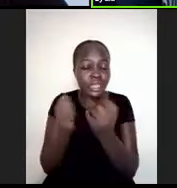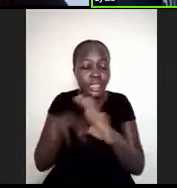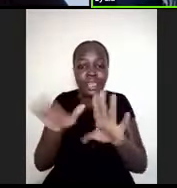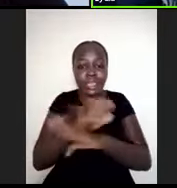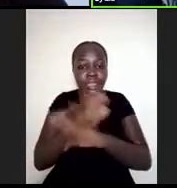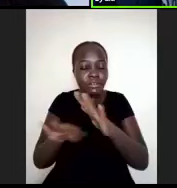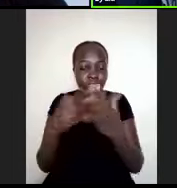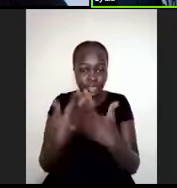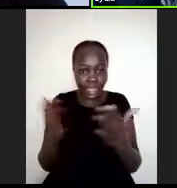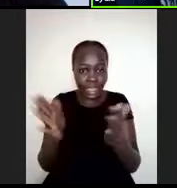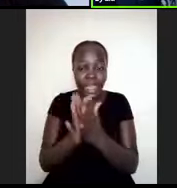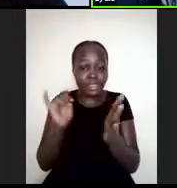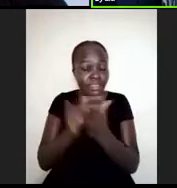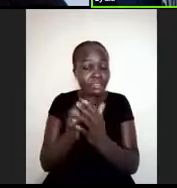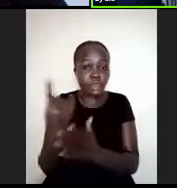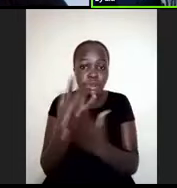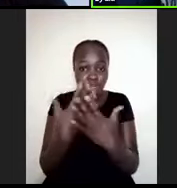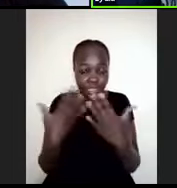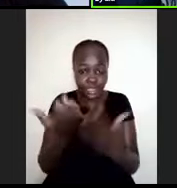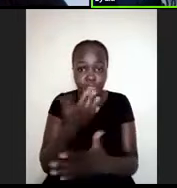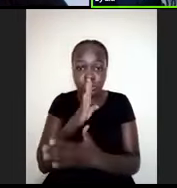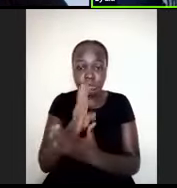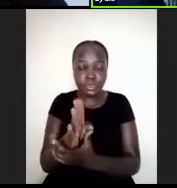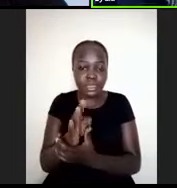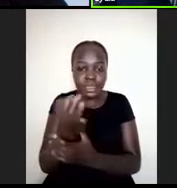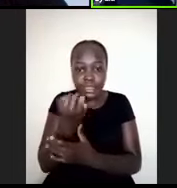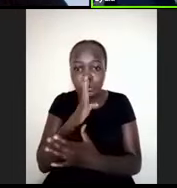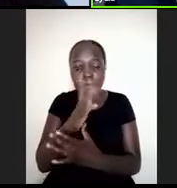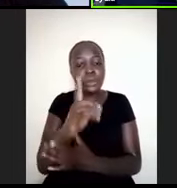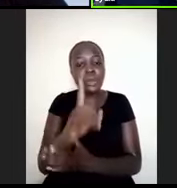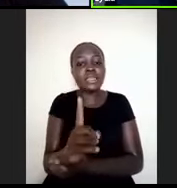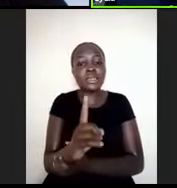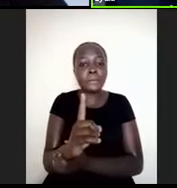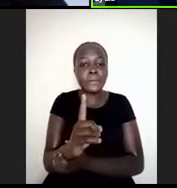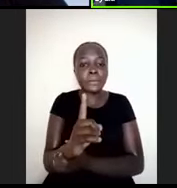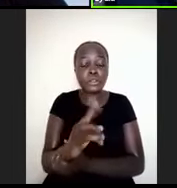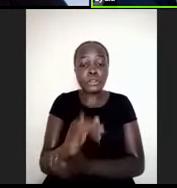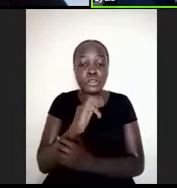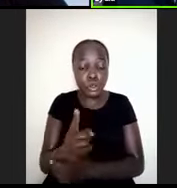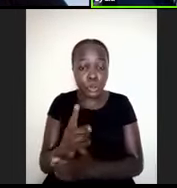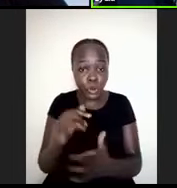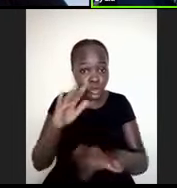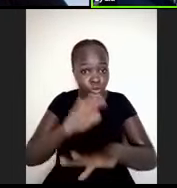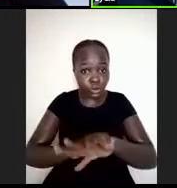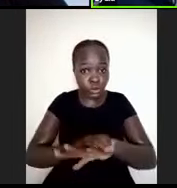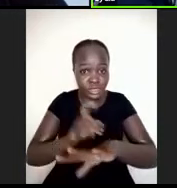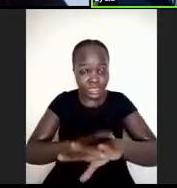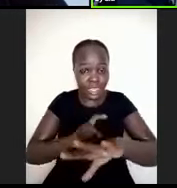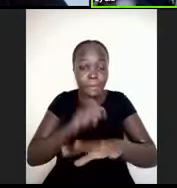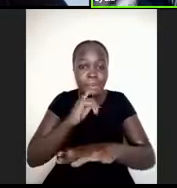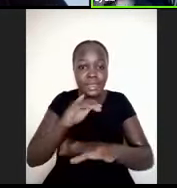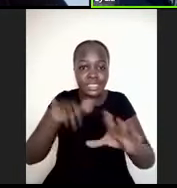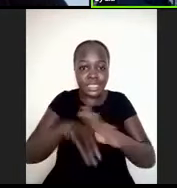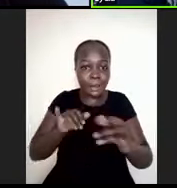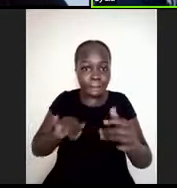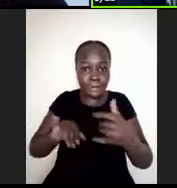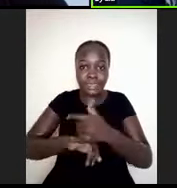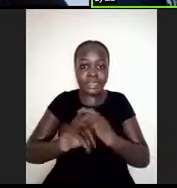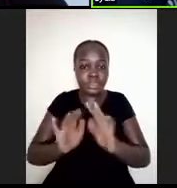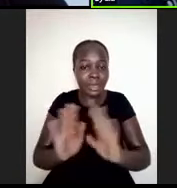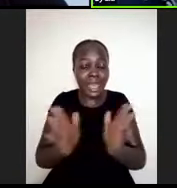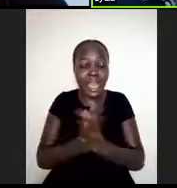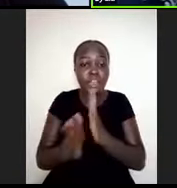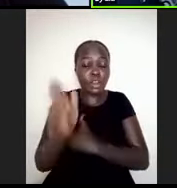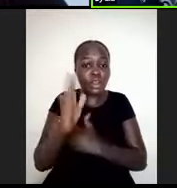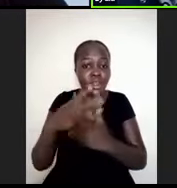they should be. They're supposed to be one. And so it's good when it's in the marriage context. And God created it